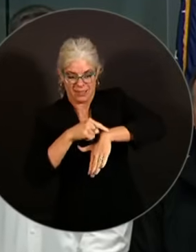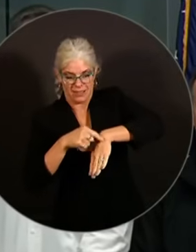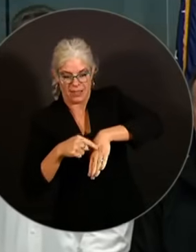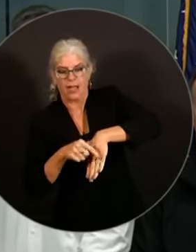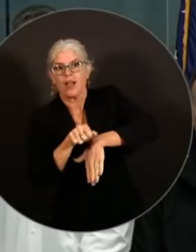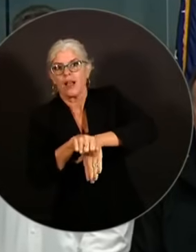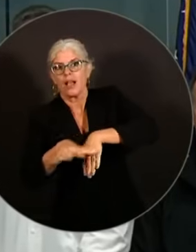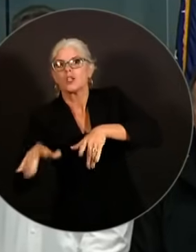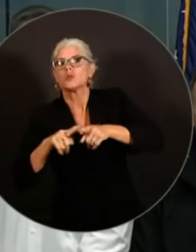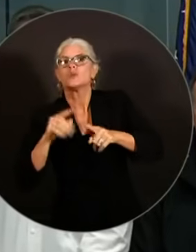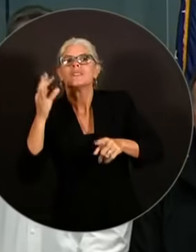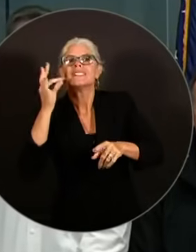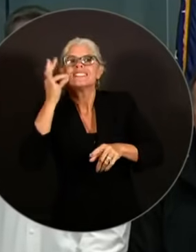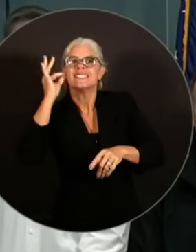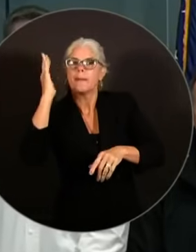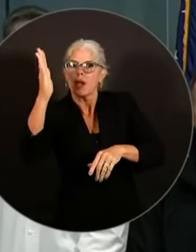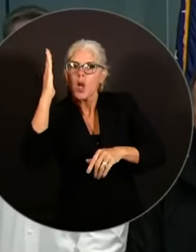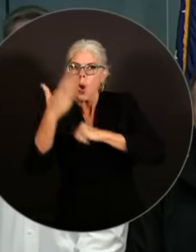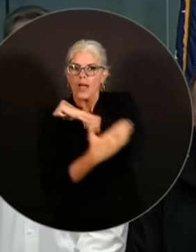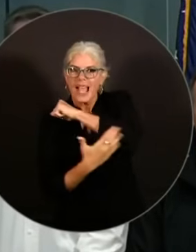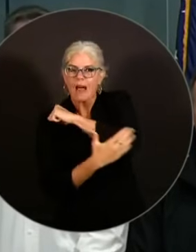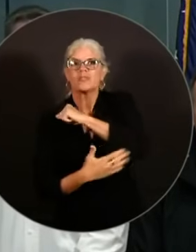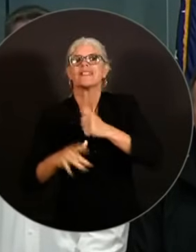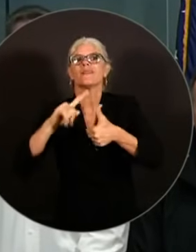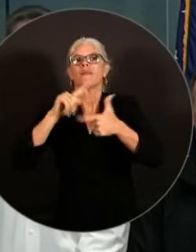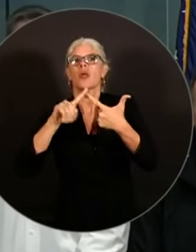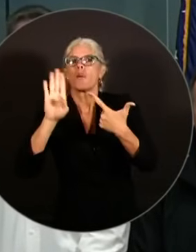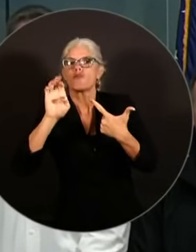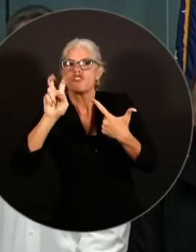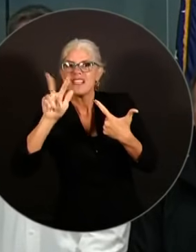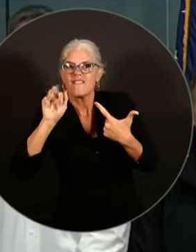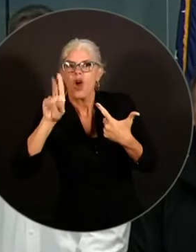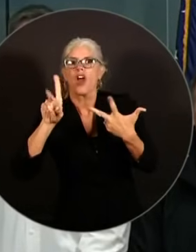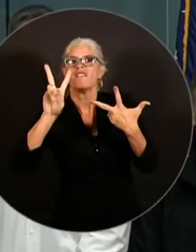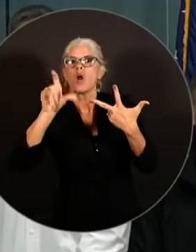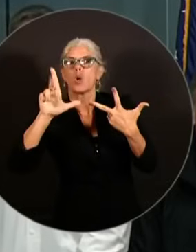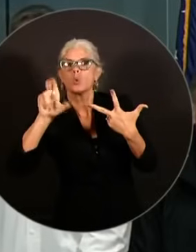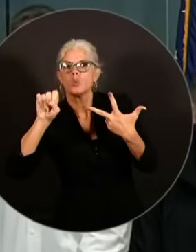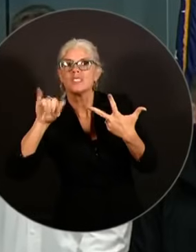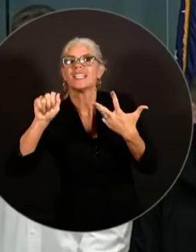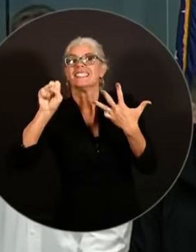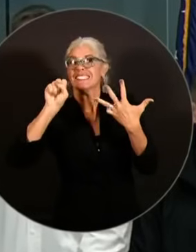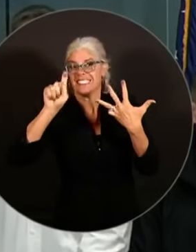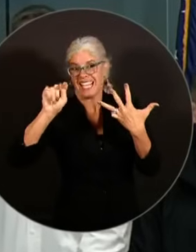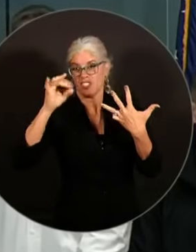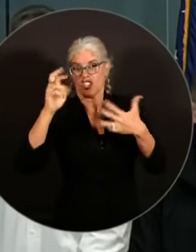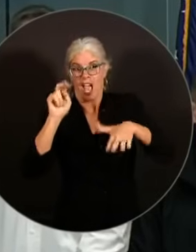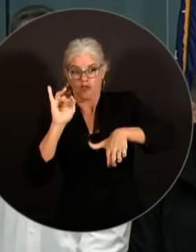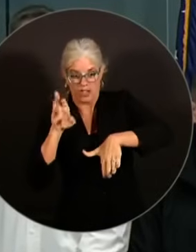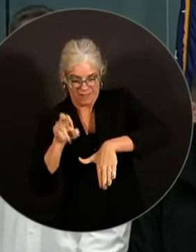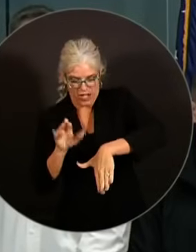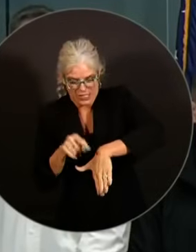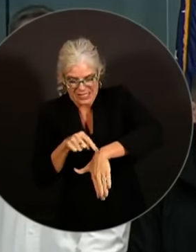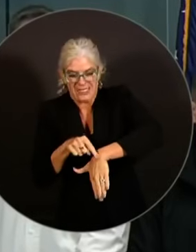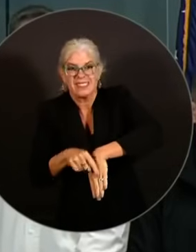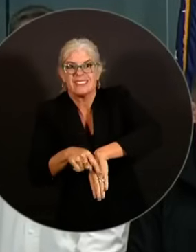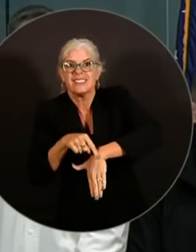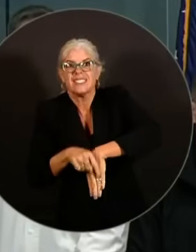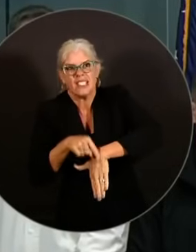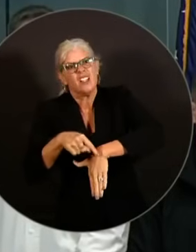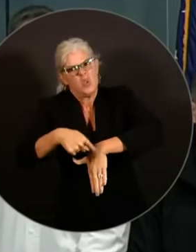Brevard, portions of Brevard, portions of Volusia County, and on up the St. John's River, those headwaters have experienced a lot of